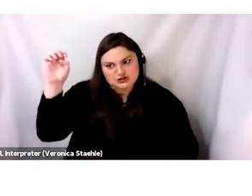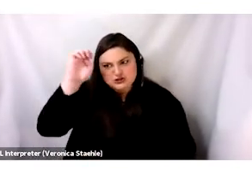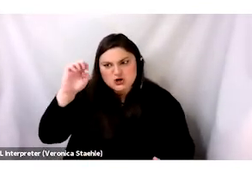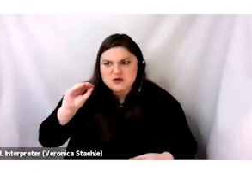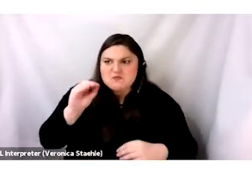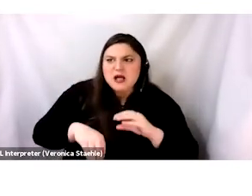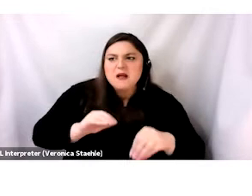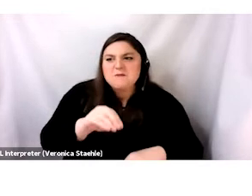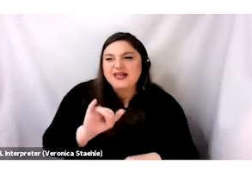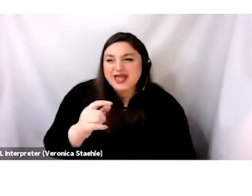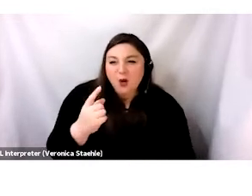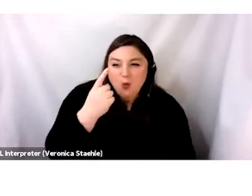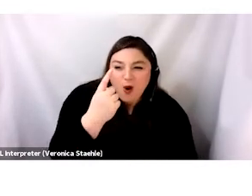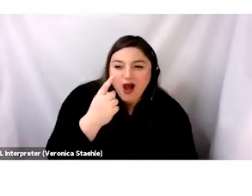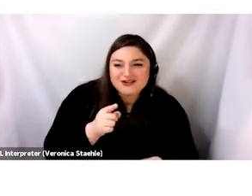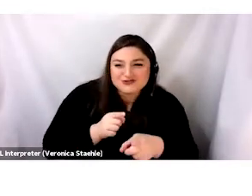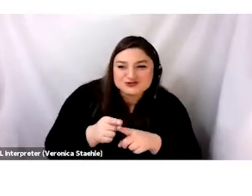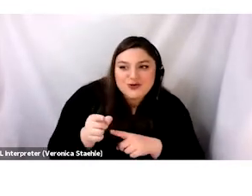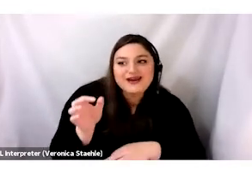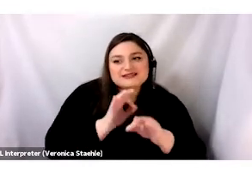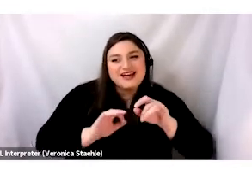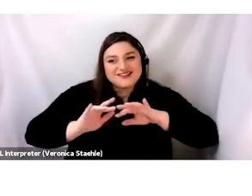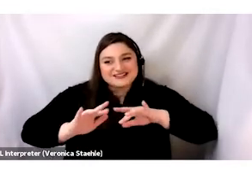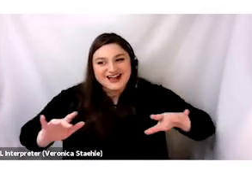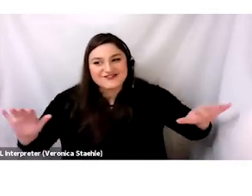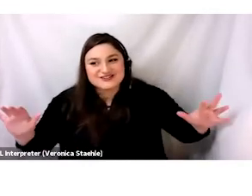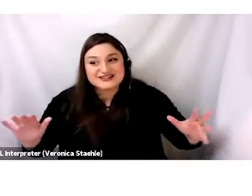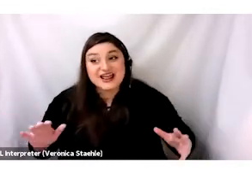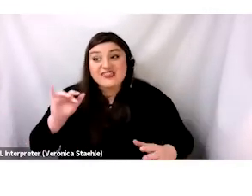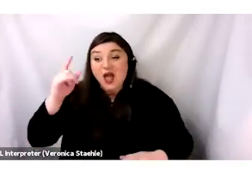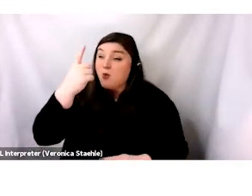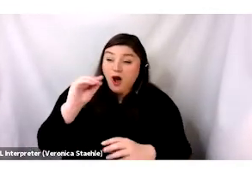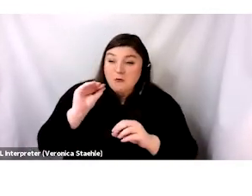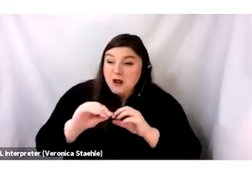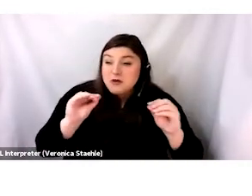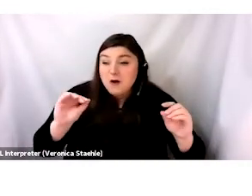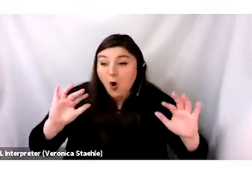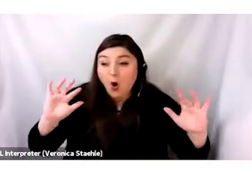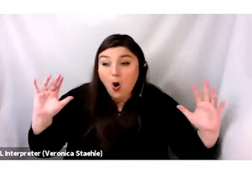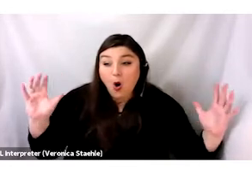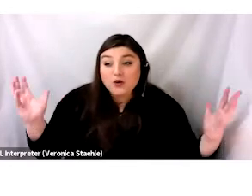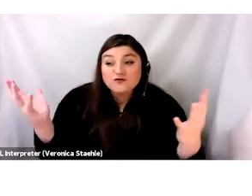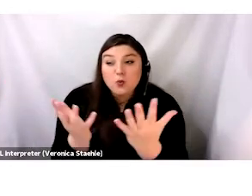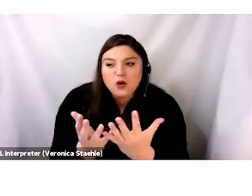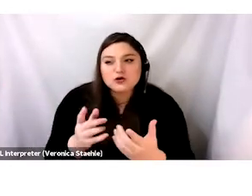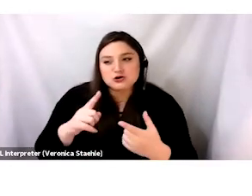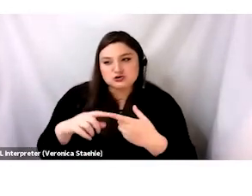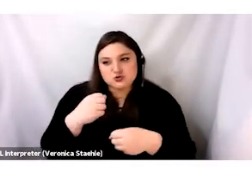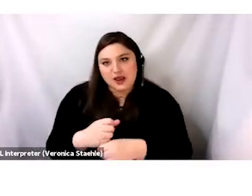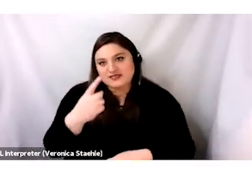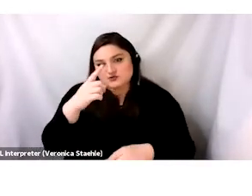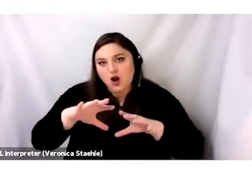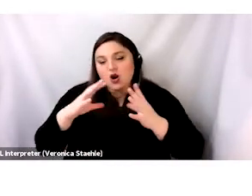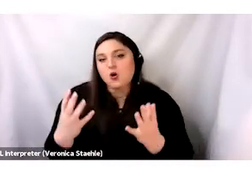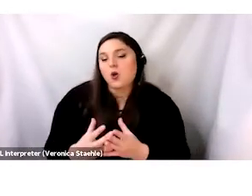onto every other geography in the world in order for them to be a part of this global cotton market that